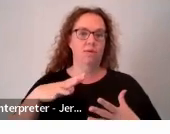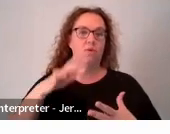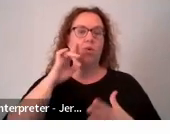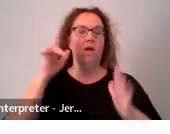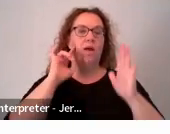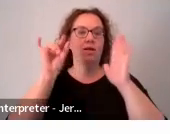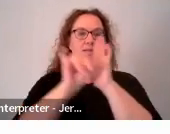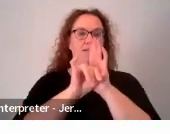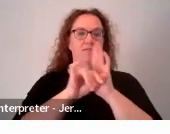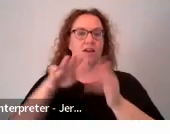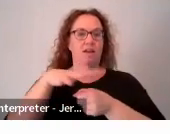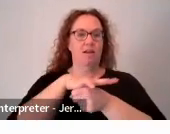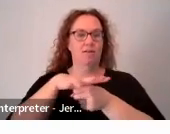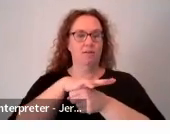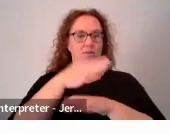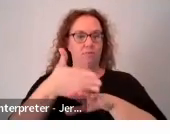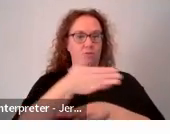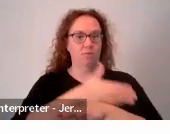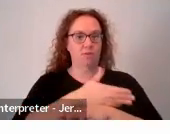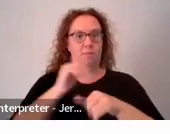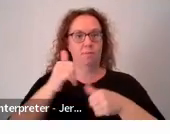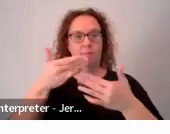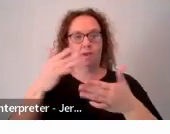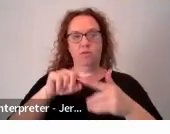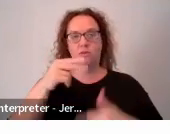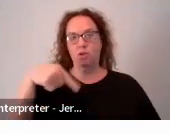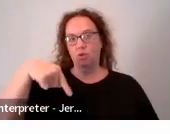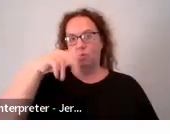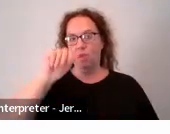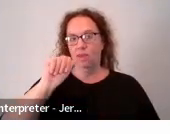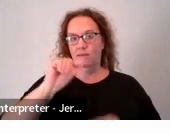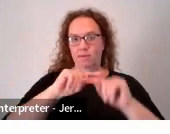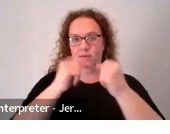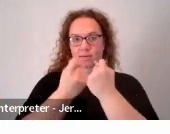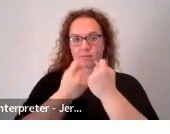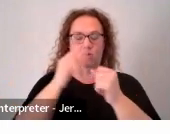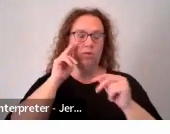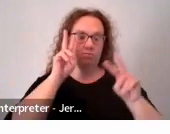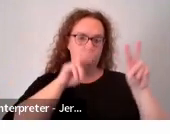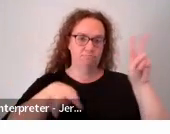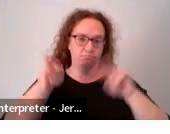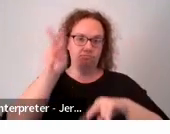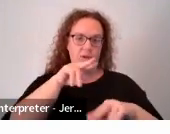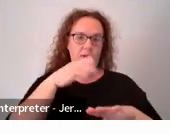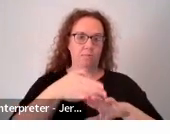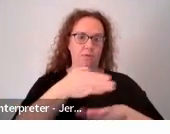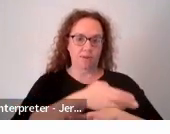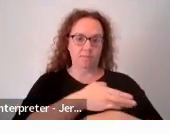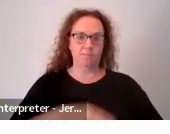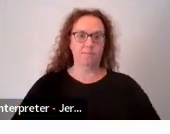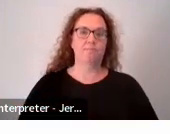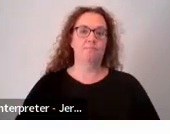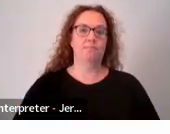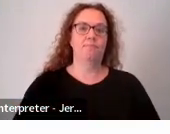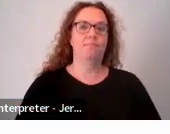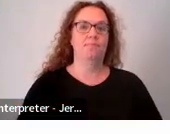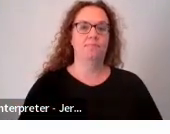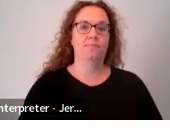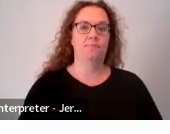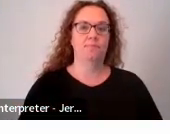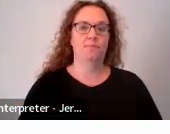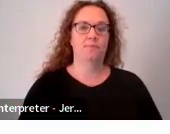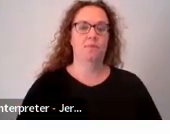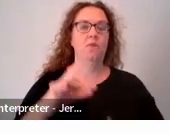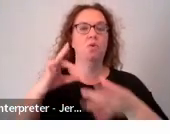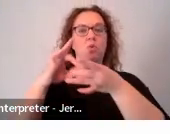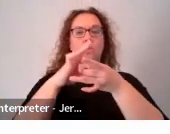improvement based on data and analysis provided by the QA team and oversees system improvements and remediation efforts. The Quality